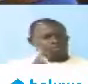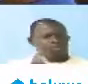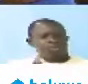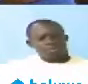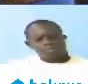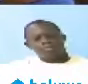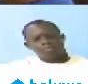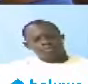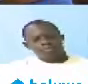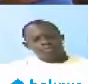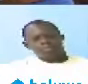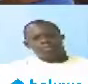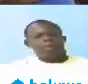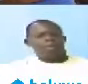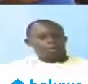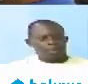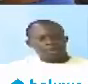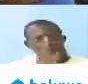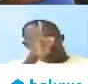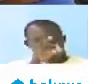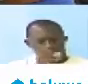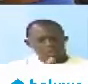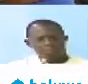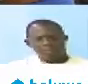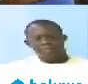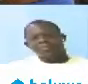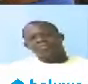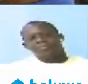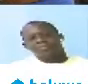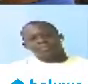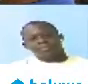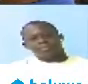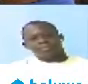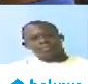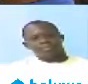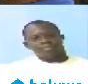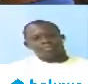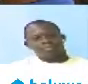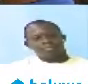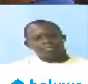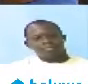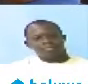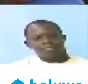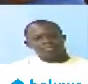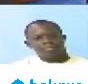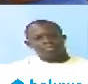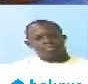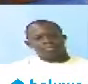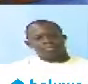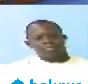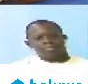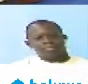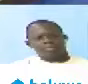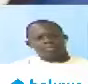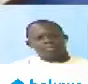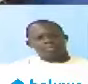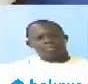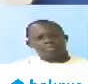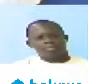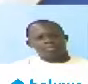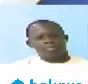Nde Femfola Memmanke Tonya. So help me God. Nde Alama Ale Ndema. Marima Sahi Alma Ale Ndema.